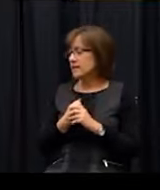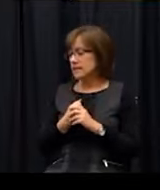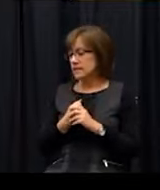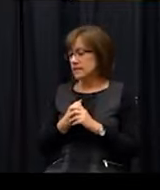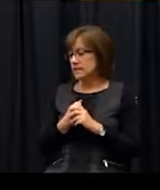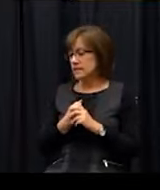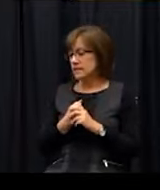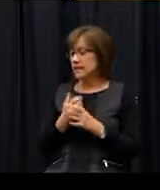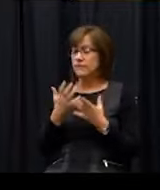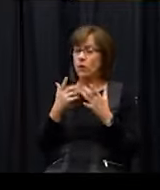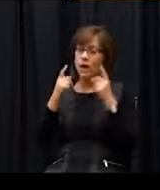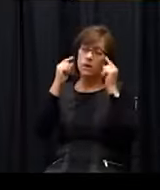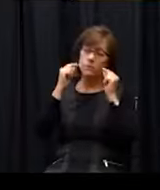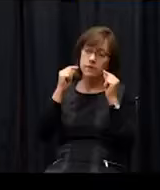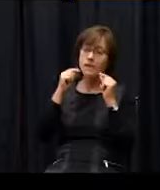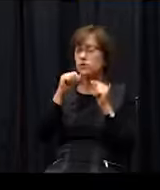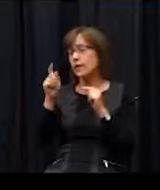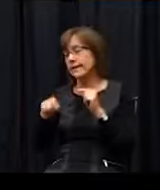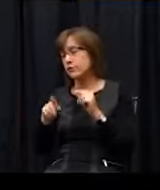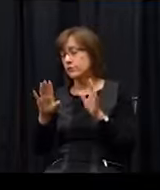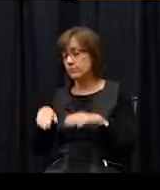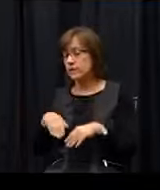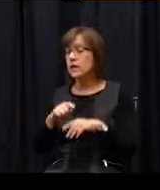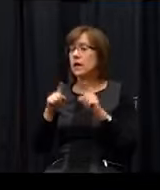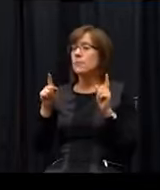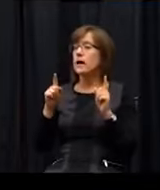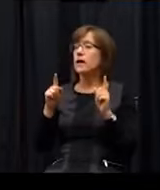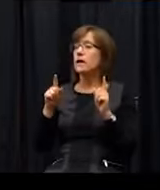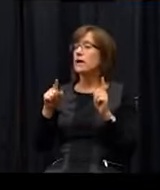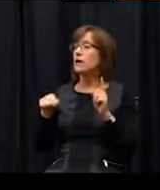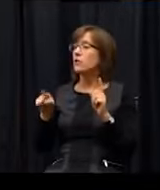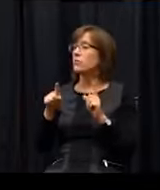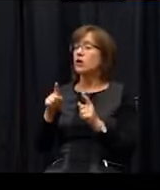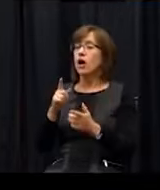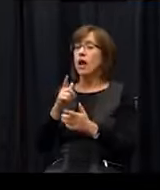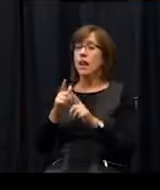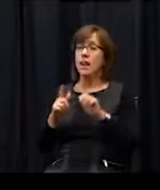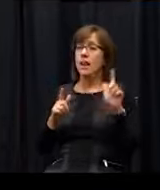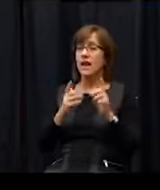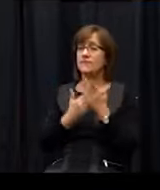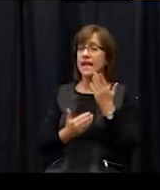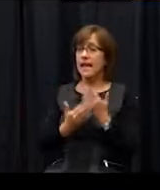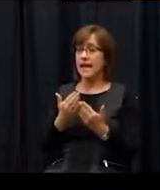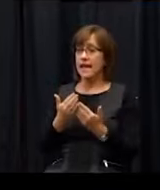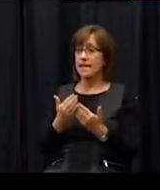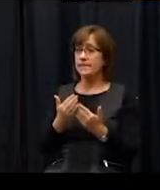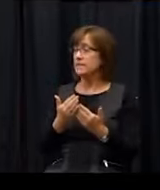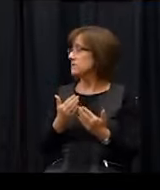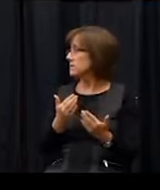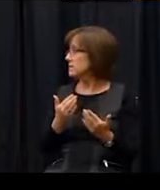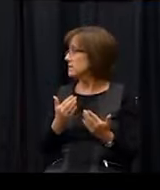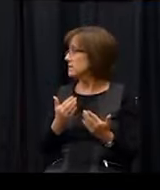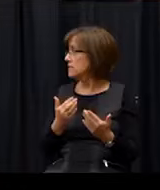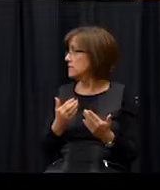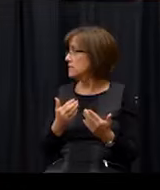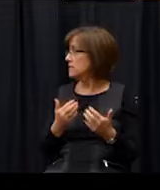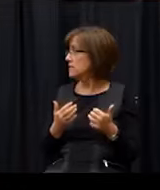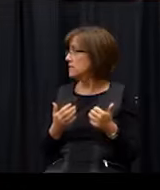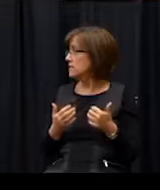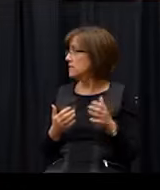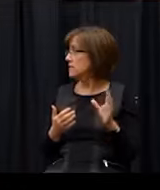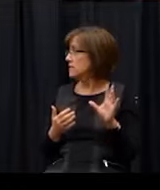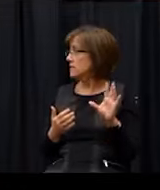want, you could shut your eyes. If not, you don't. And what you're going to do is you're going to put your left hand and you're going to put it where you're going to have your